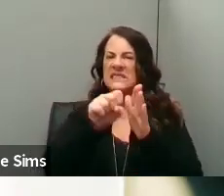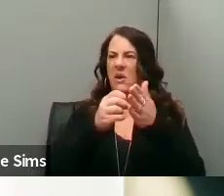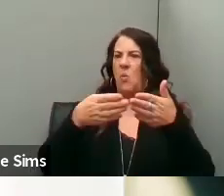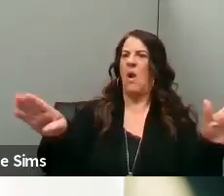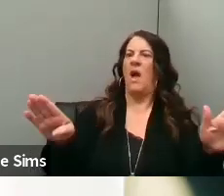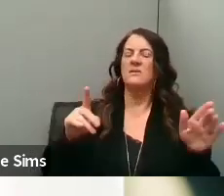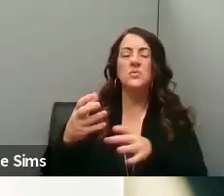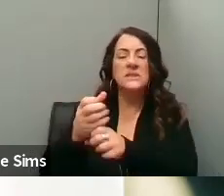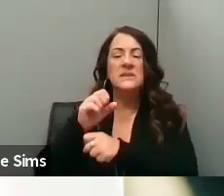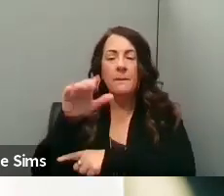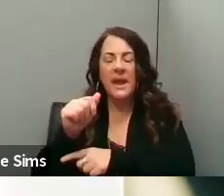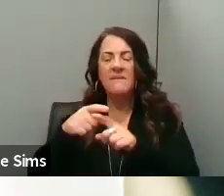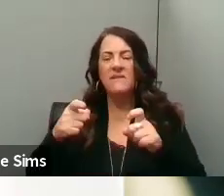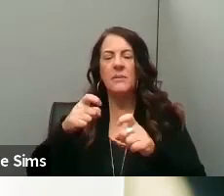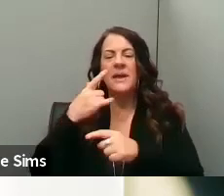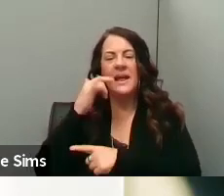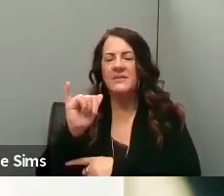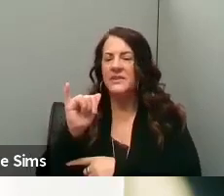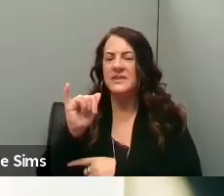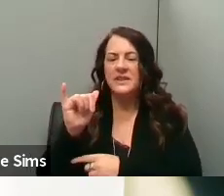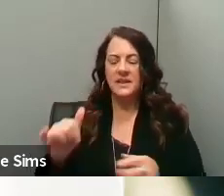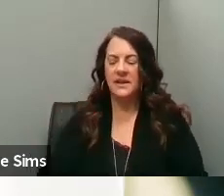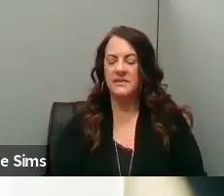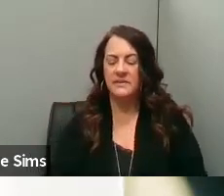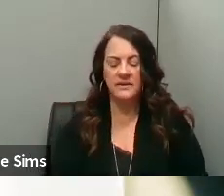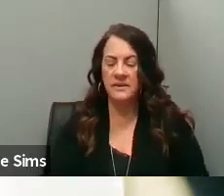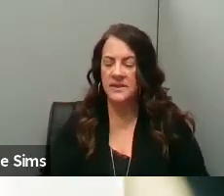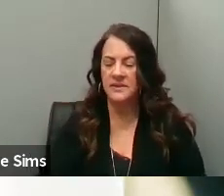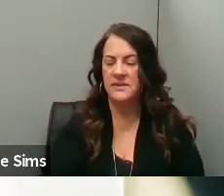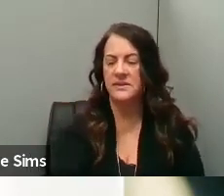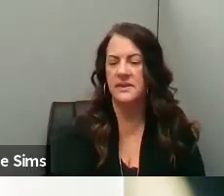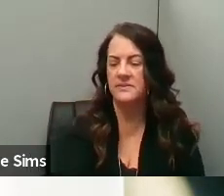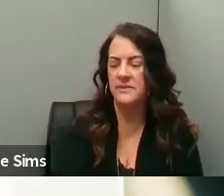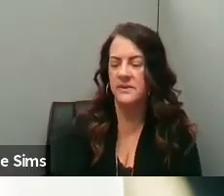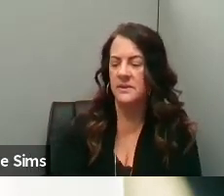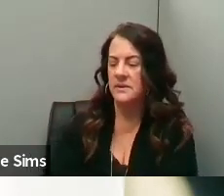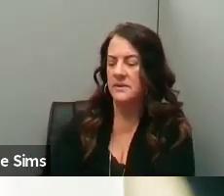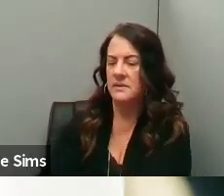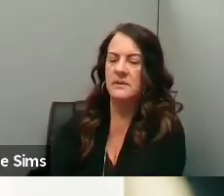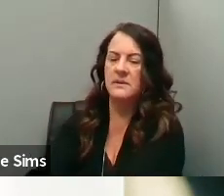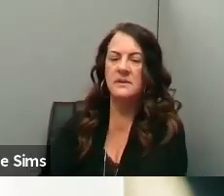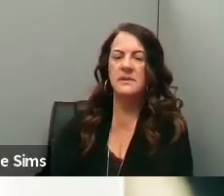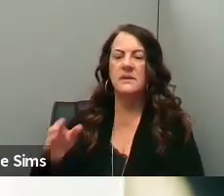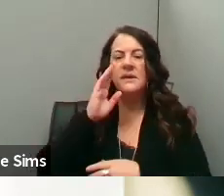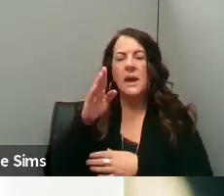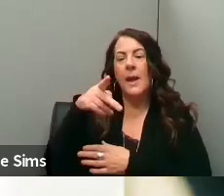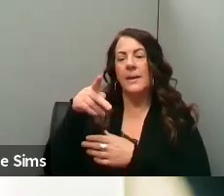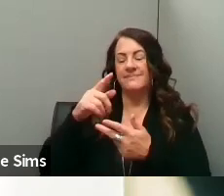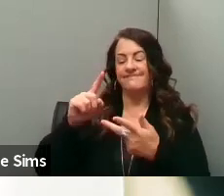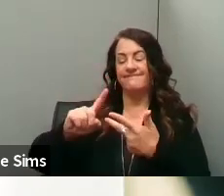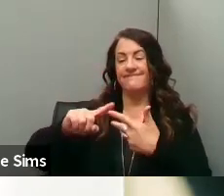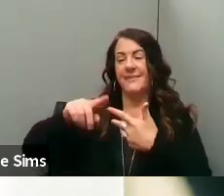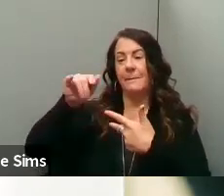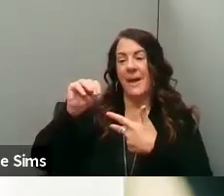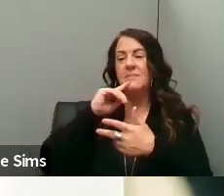from California State University, Fullerton, and her JD from New York Law School. Pamela is a part-time